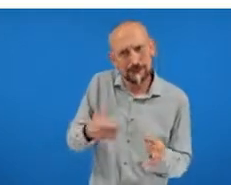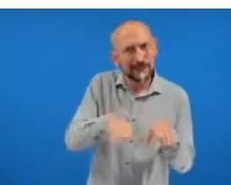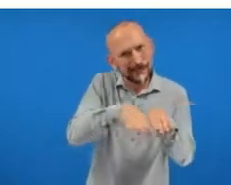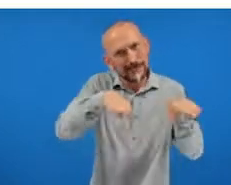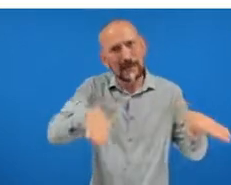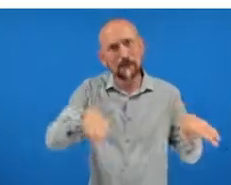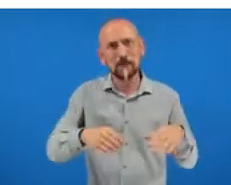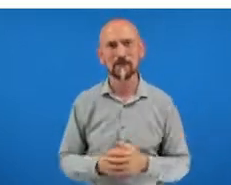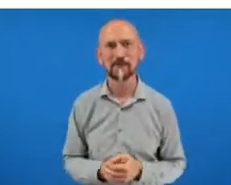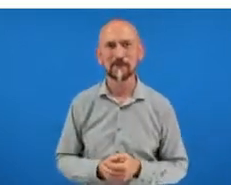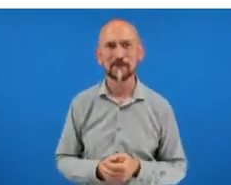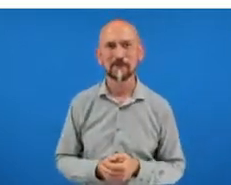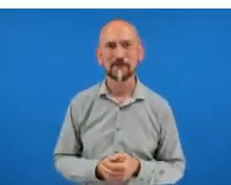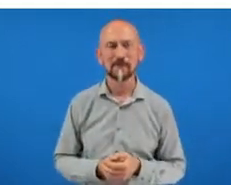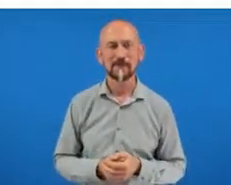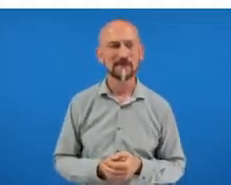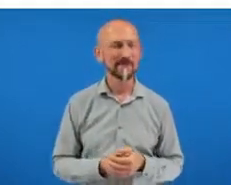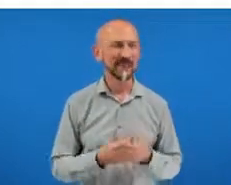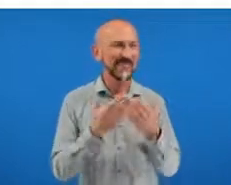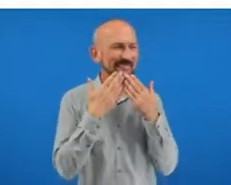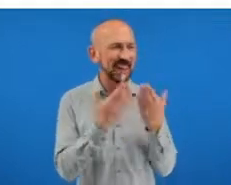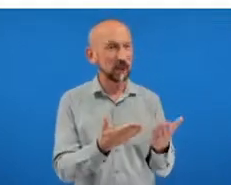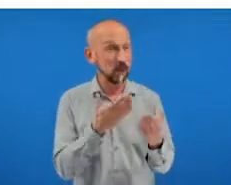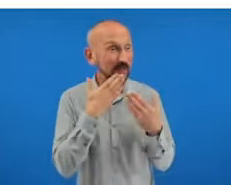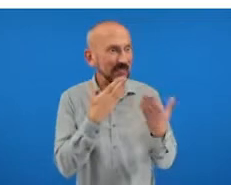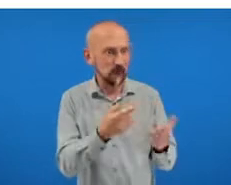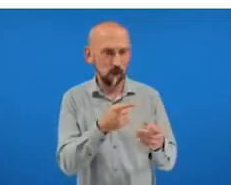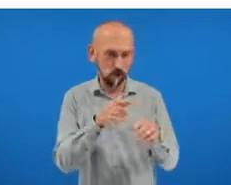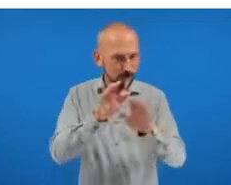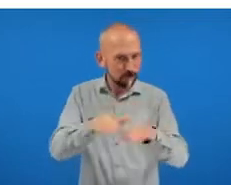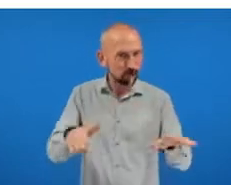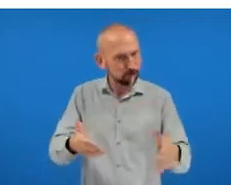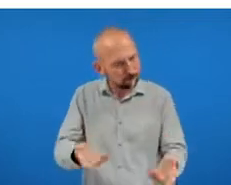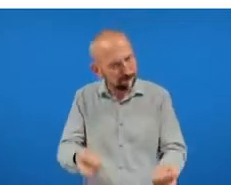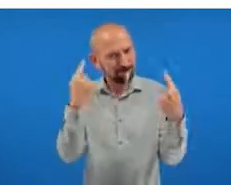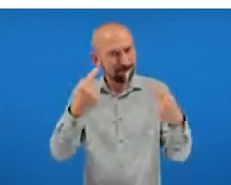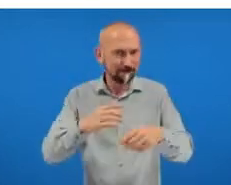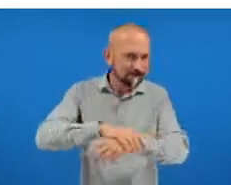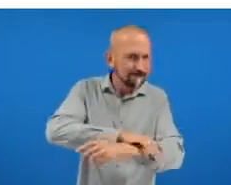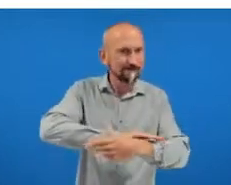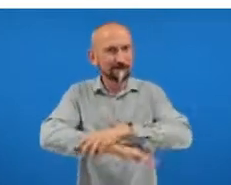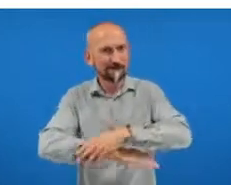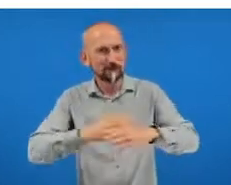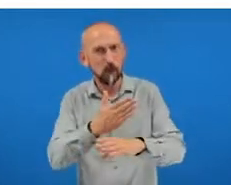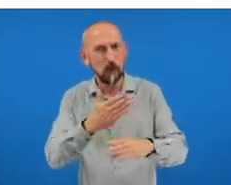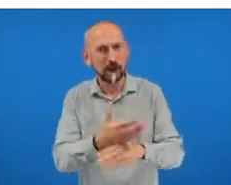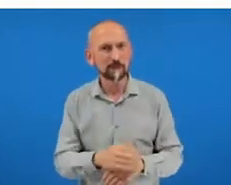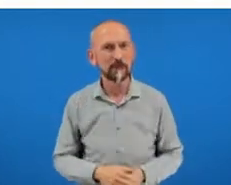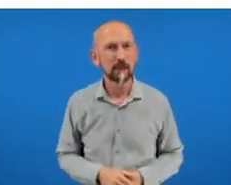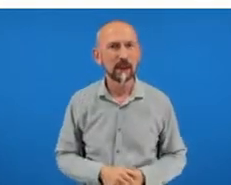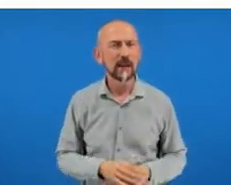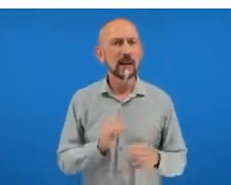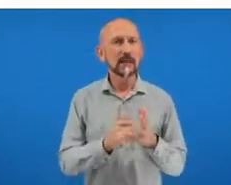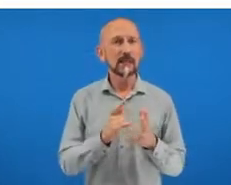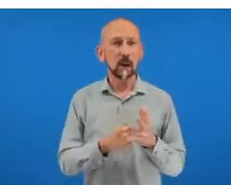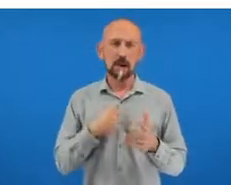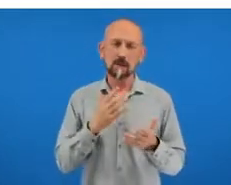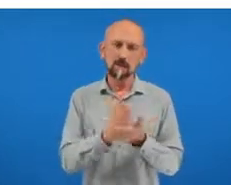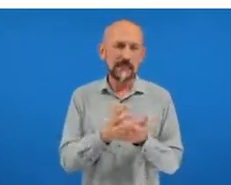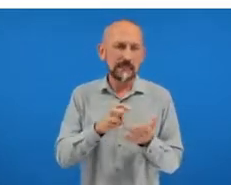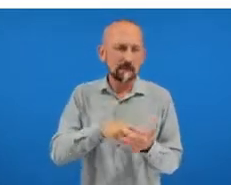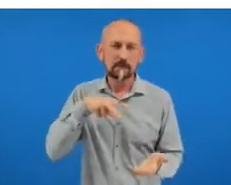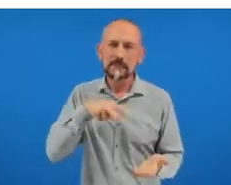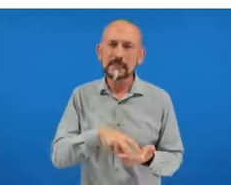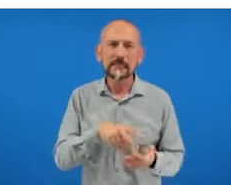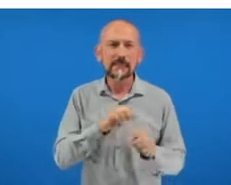Thank you, and thank you for that call to action as well, Dr. Lisa. And I'm so pleased that actually through